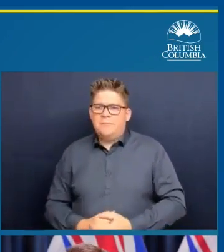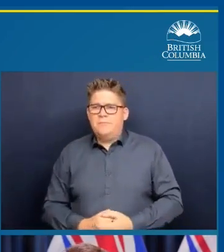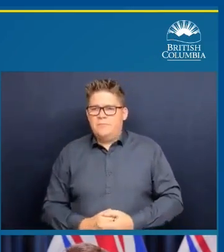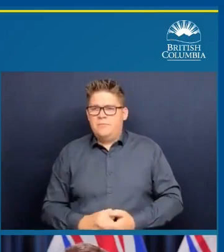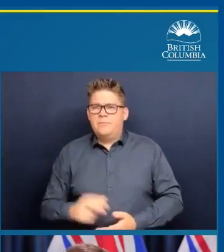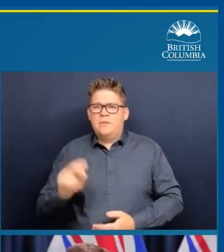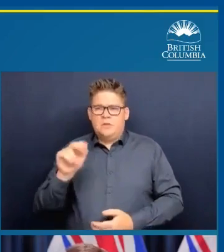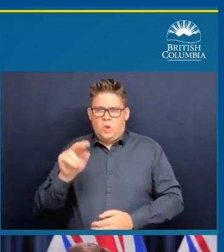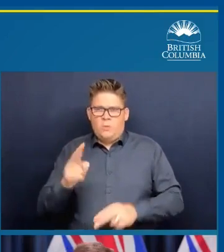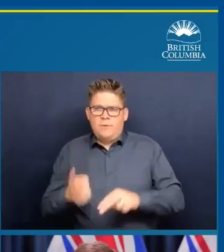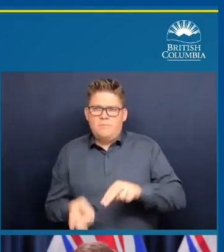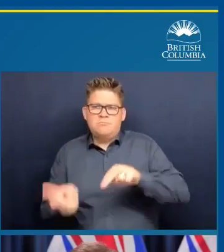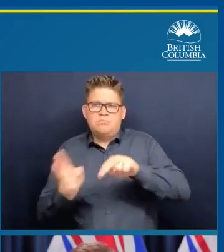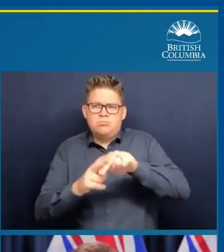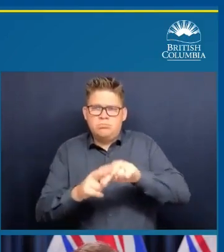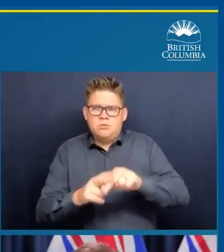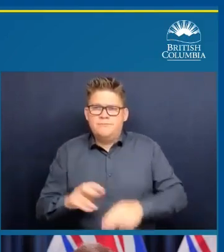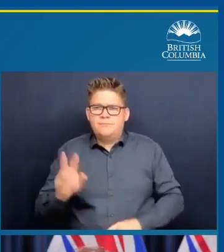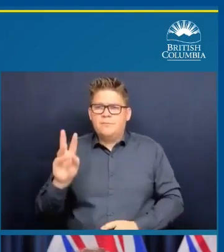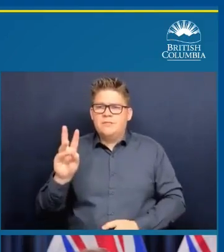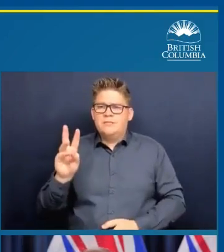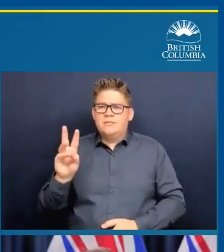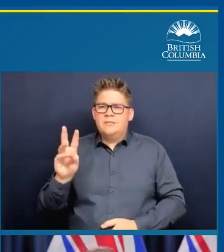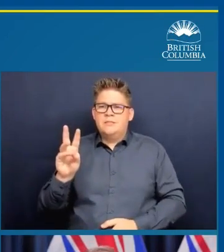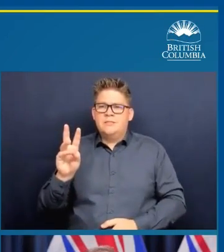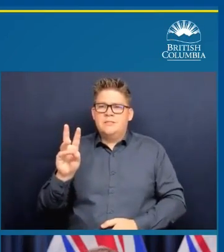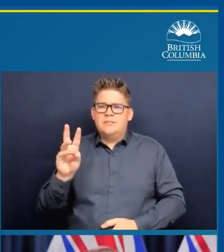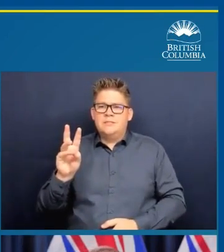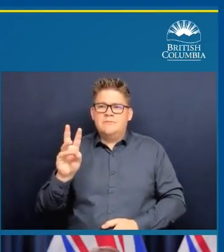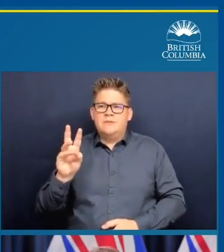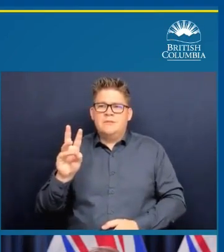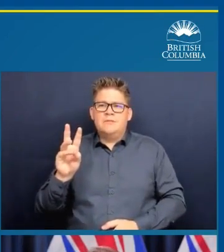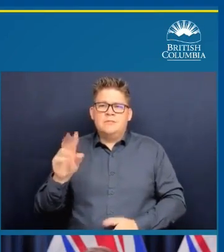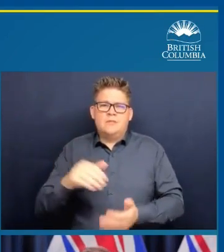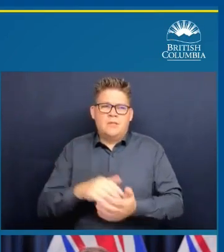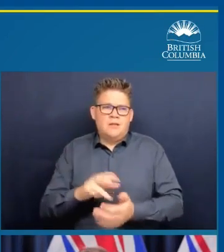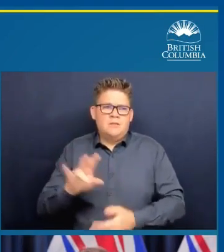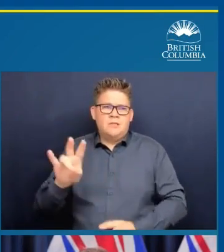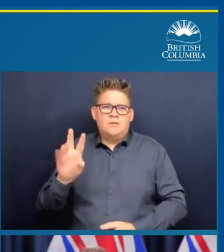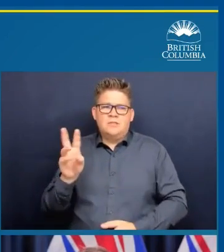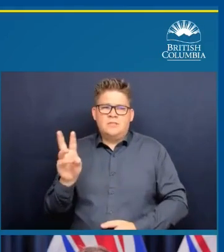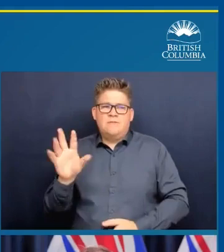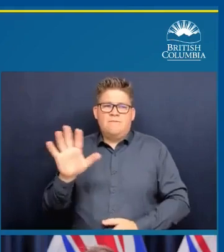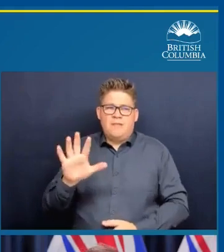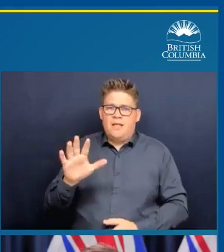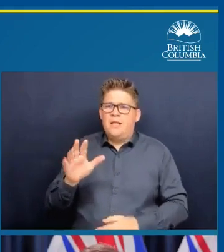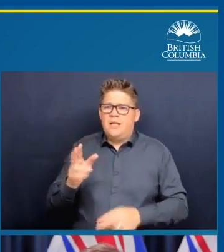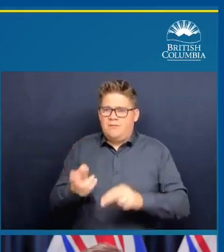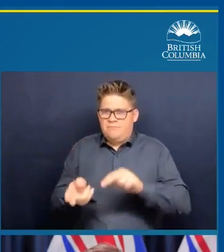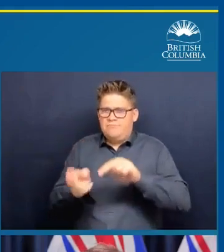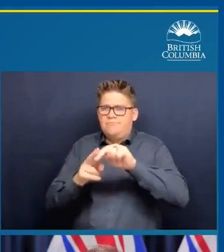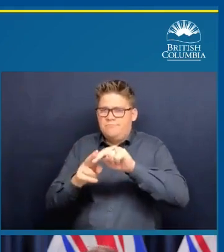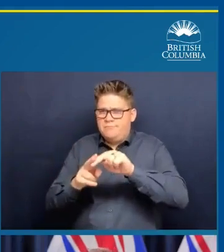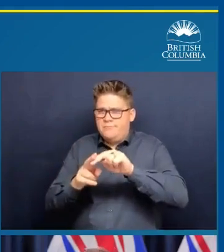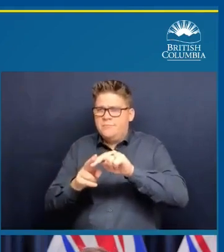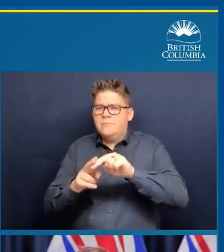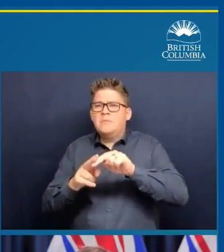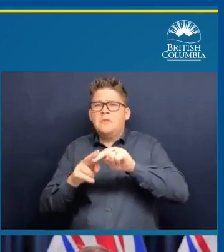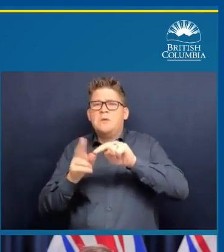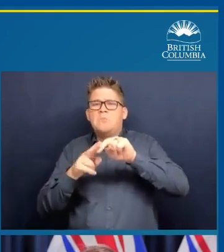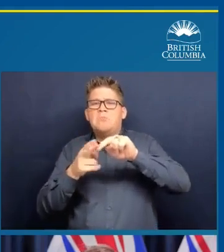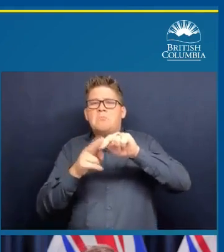that at different sites, that can be a varied amount on different days. Next slide, please. In terms of